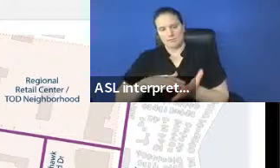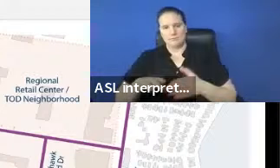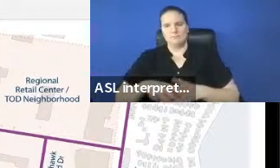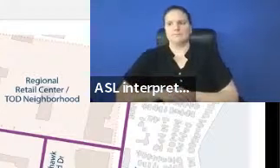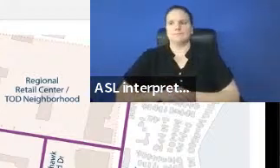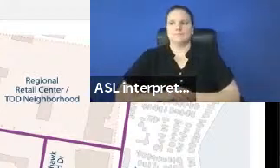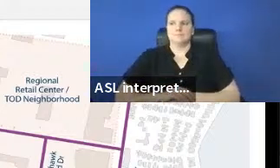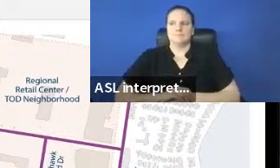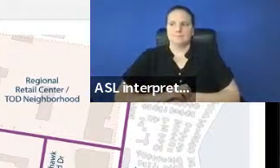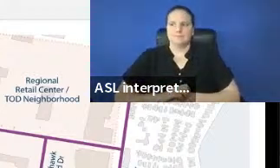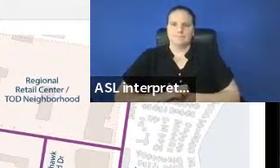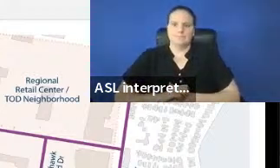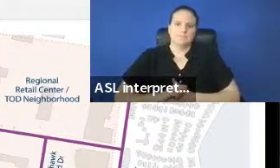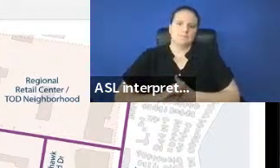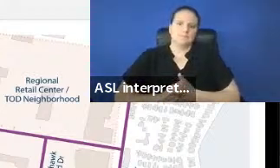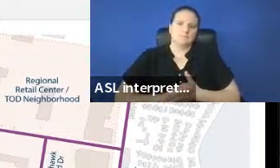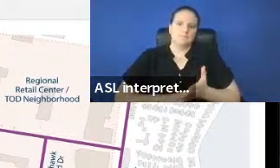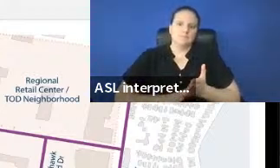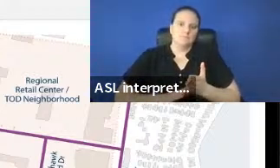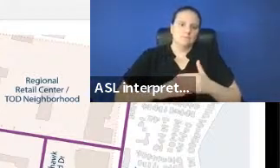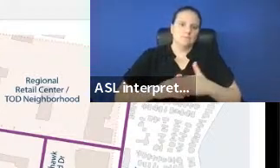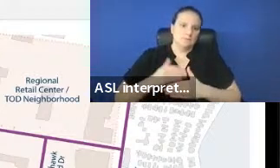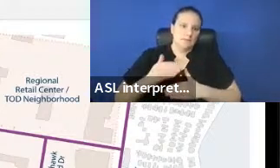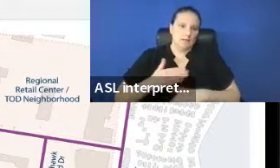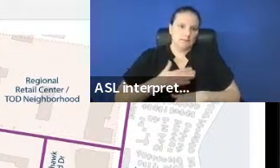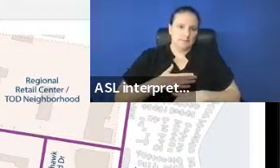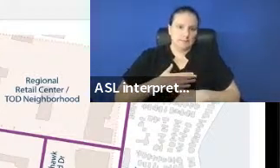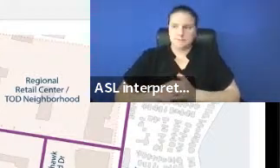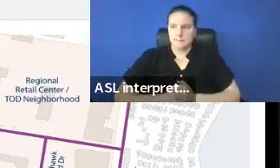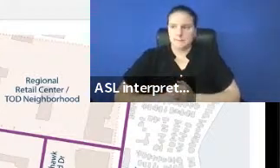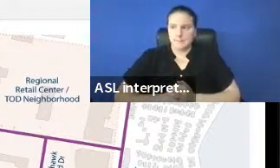And then let's go to the next one, please.